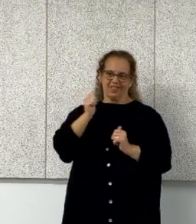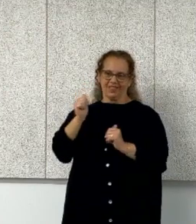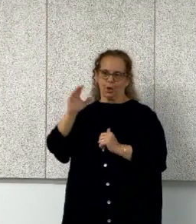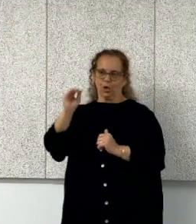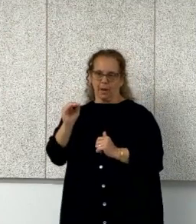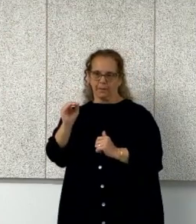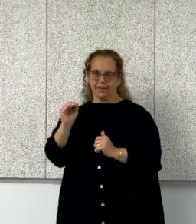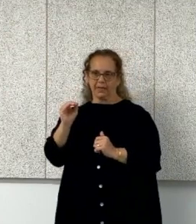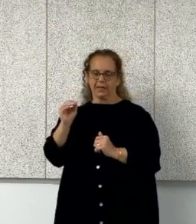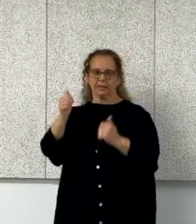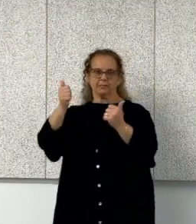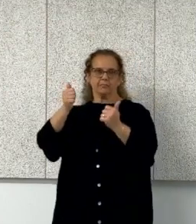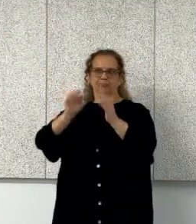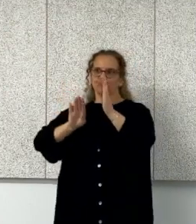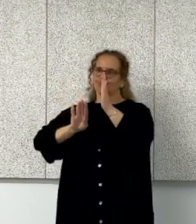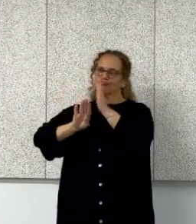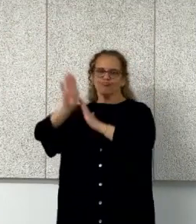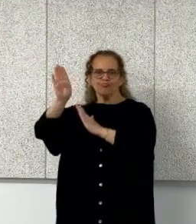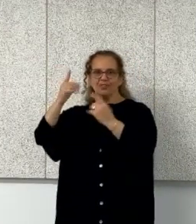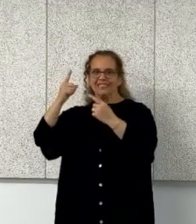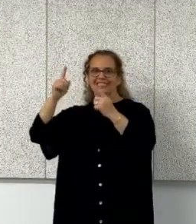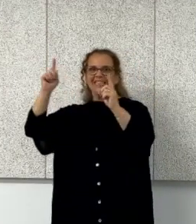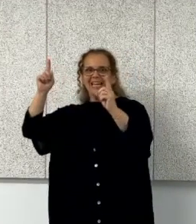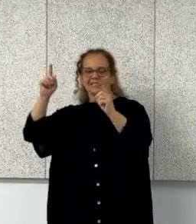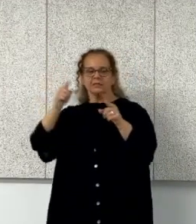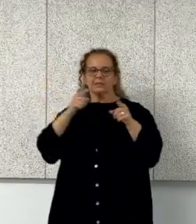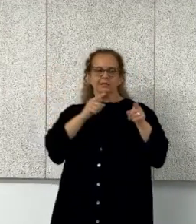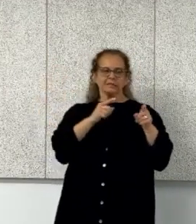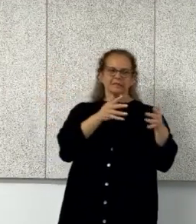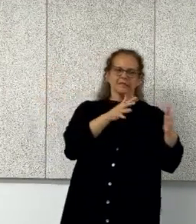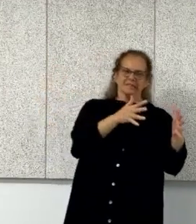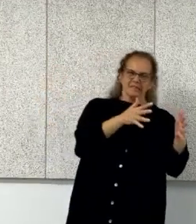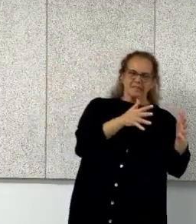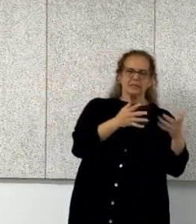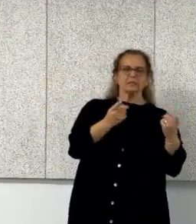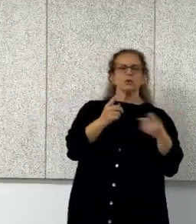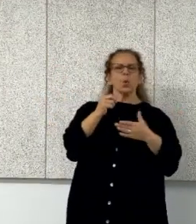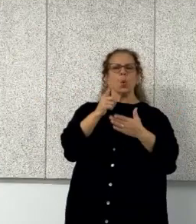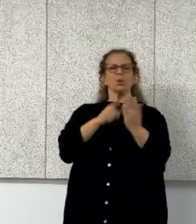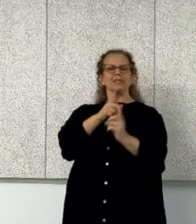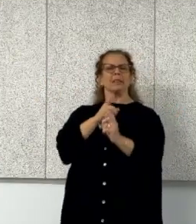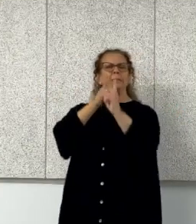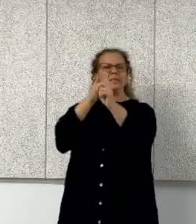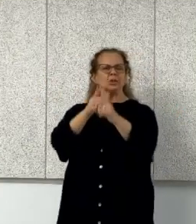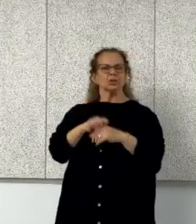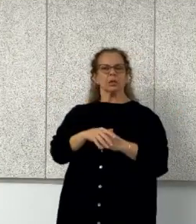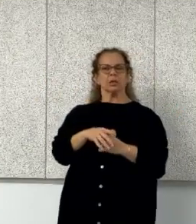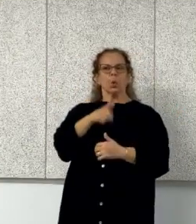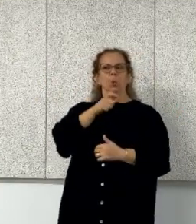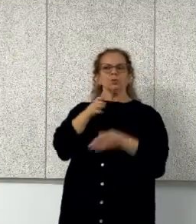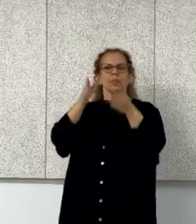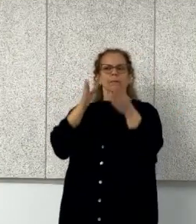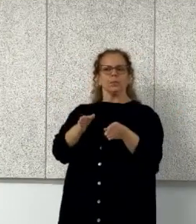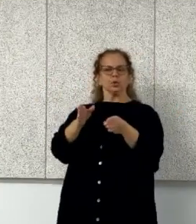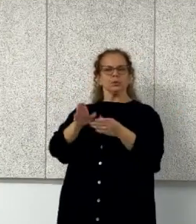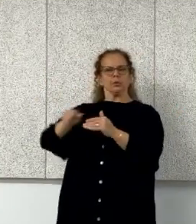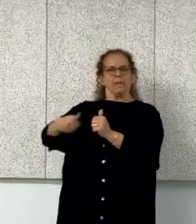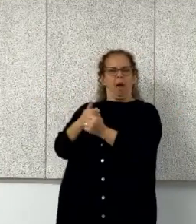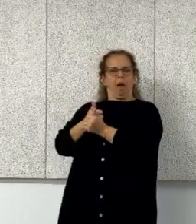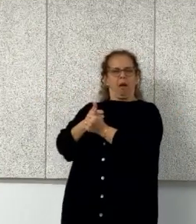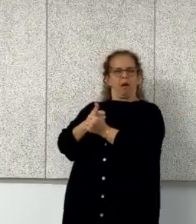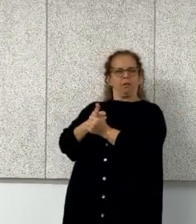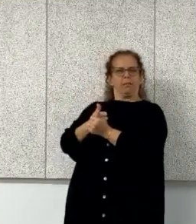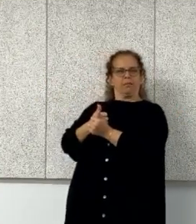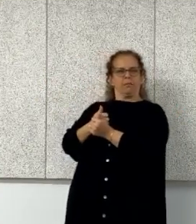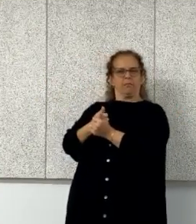better or worse, people will want to extrapolate that to, well, what's the agenda, right? What's the mission? Who's the person programming? And I think it's